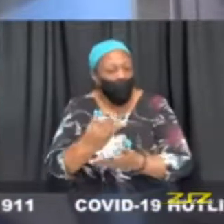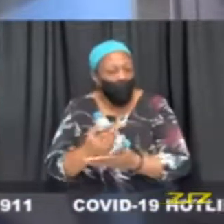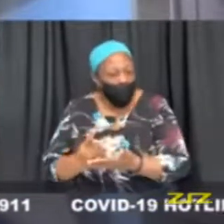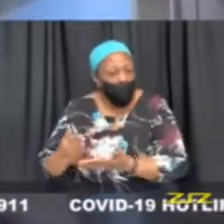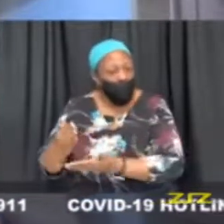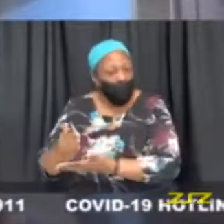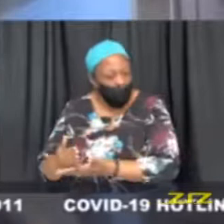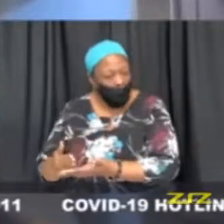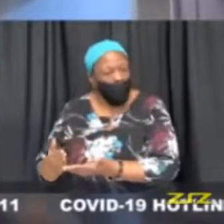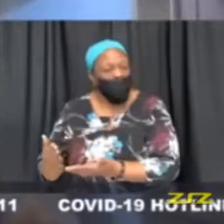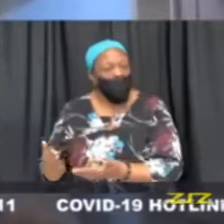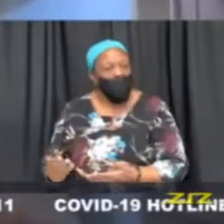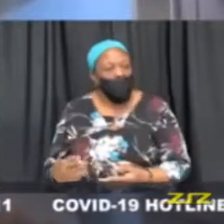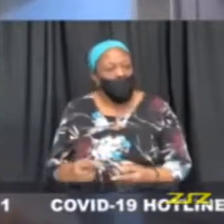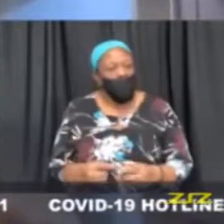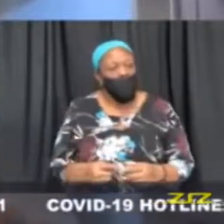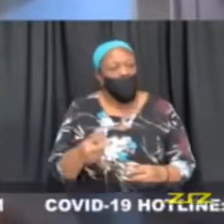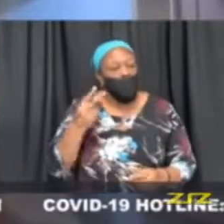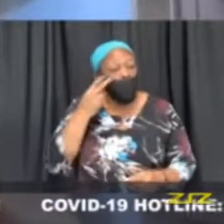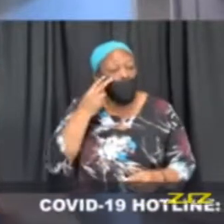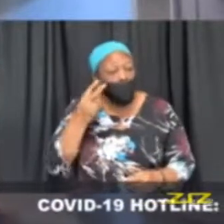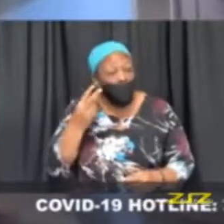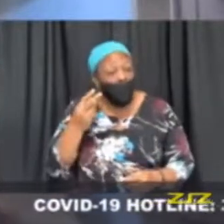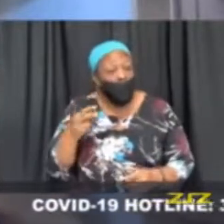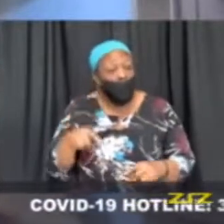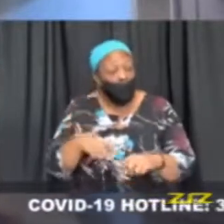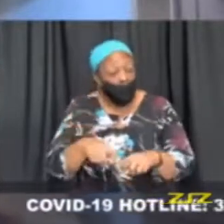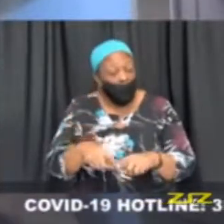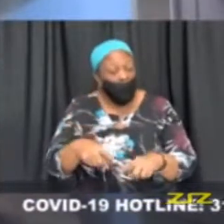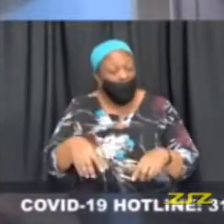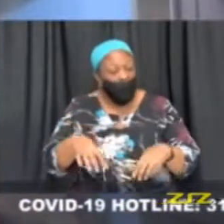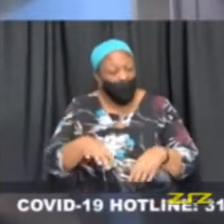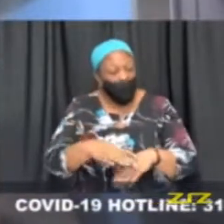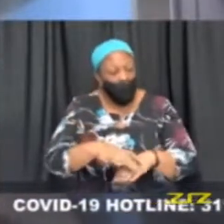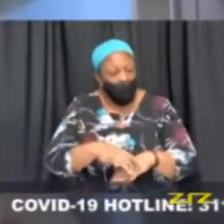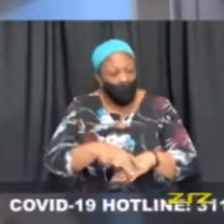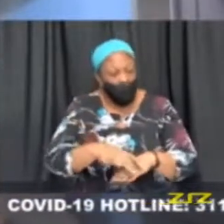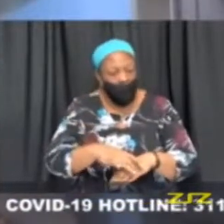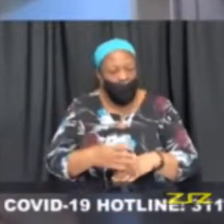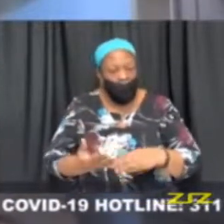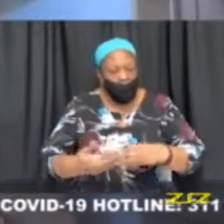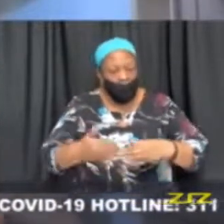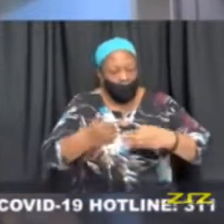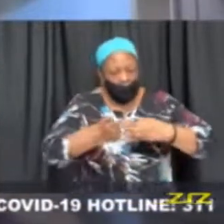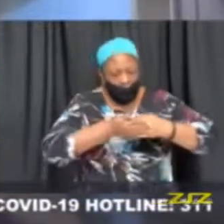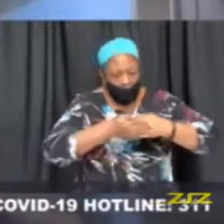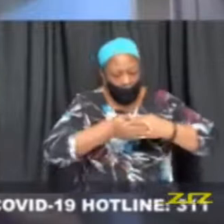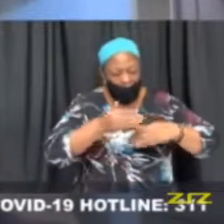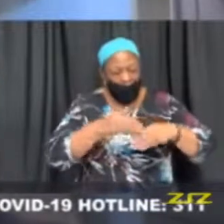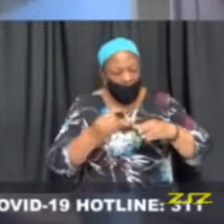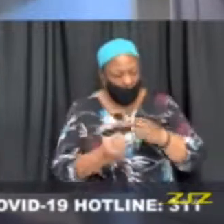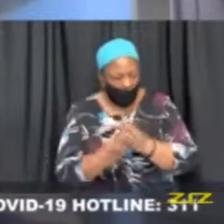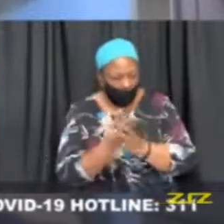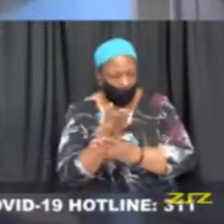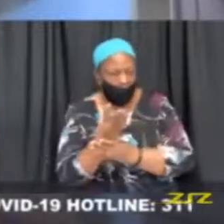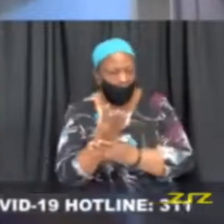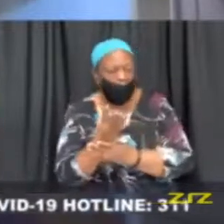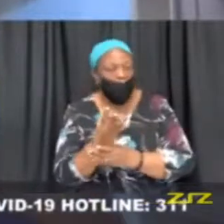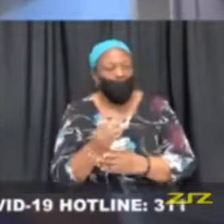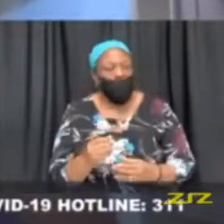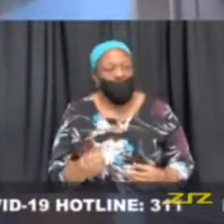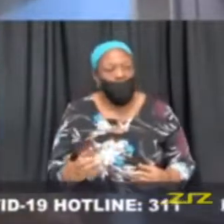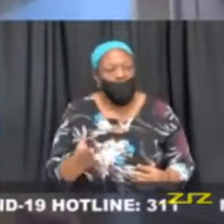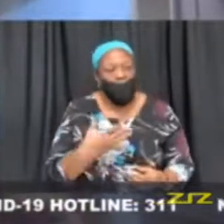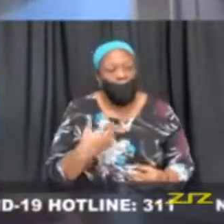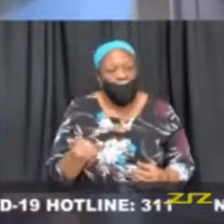is we detect the earthquakes, and they're located beneath the volcano and around the volcano. And this is what, as